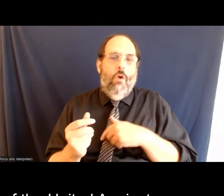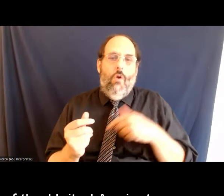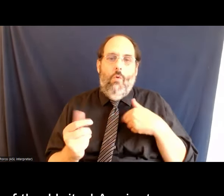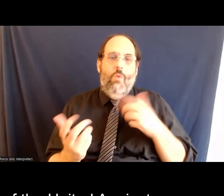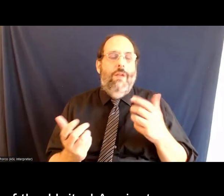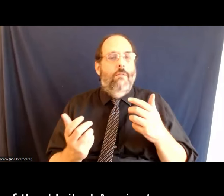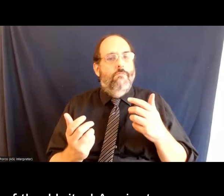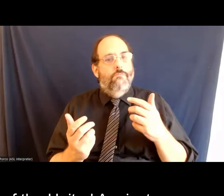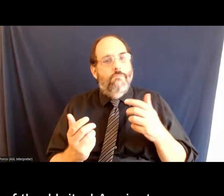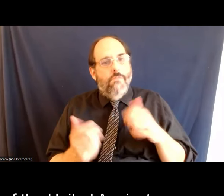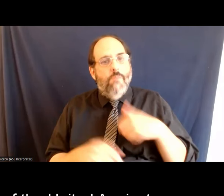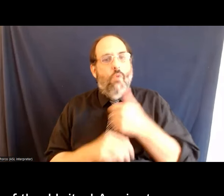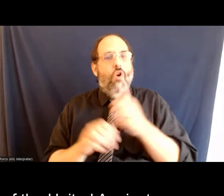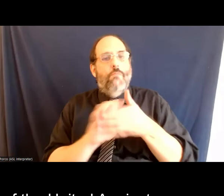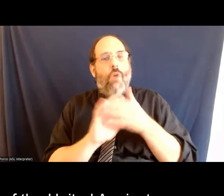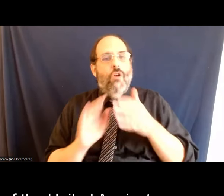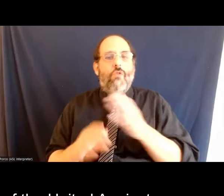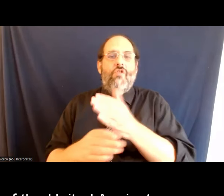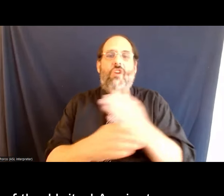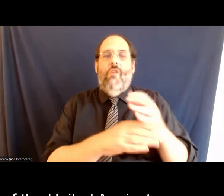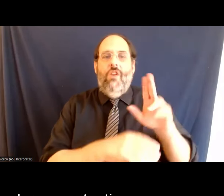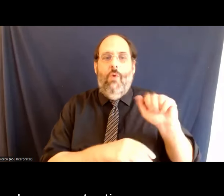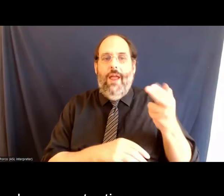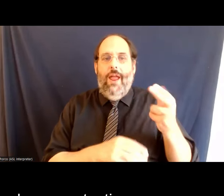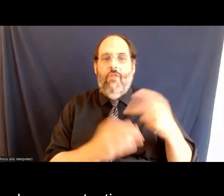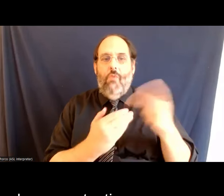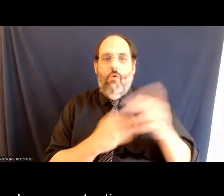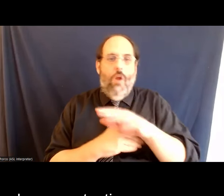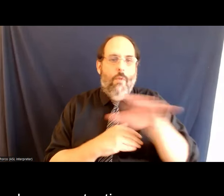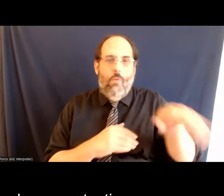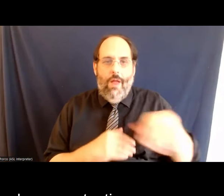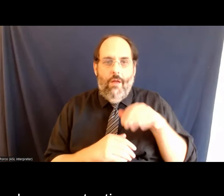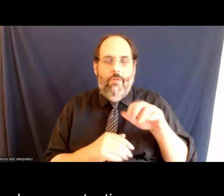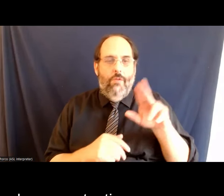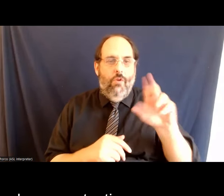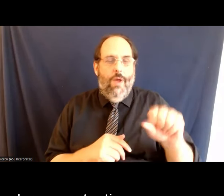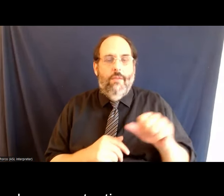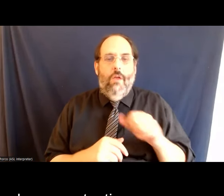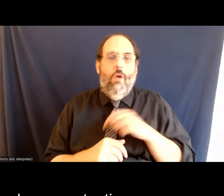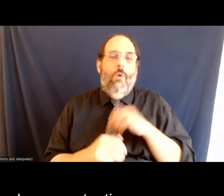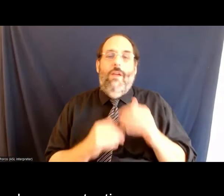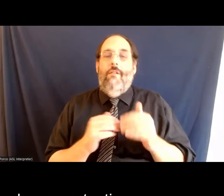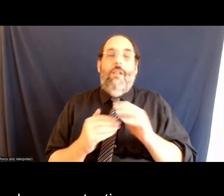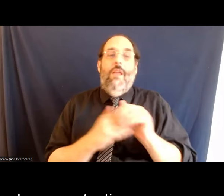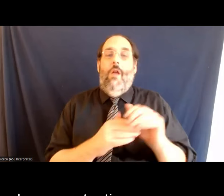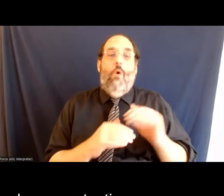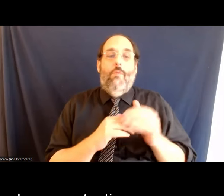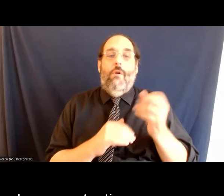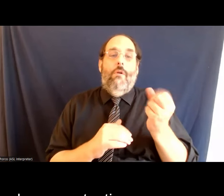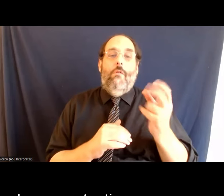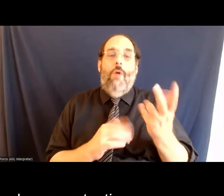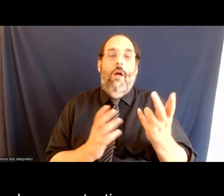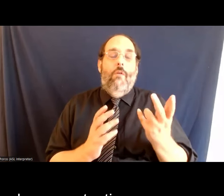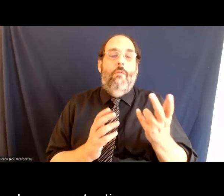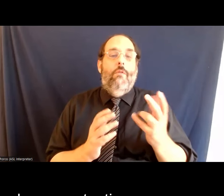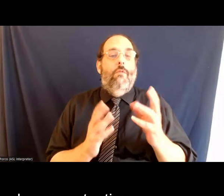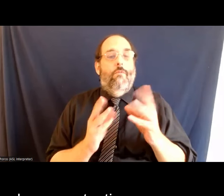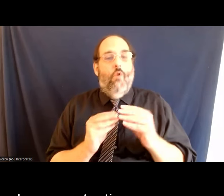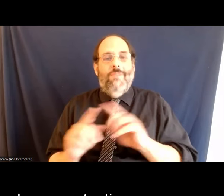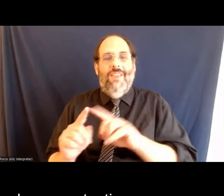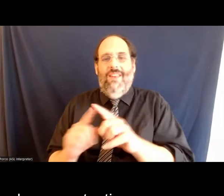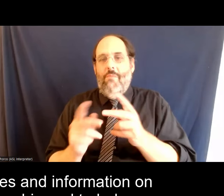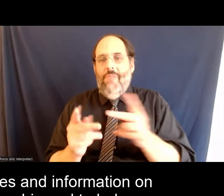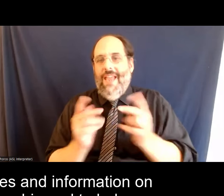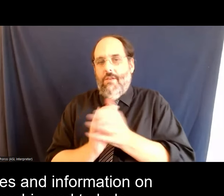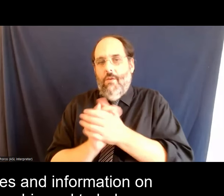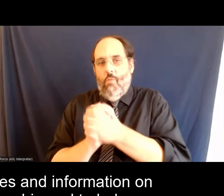Hate programs across the country. And this past year has facilitated over a dozen Protecting Places of Worship forums to